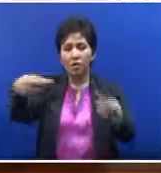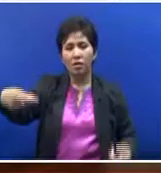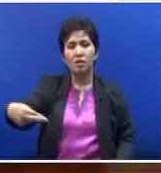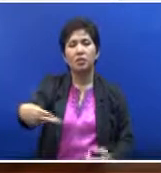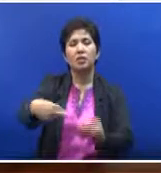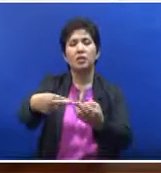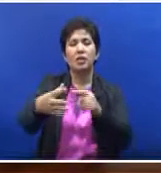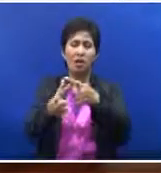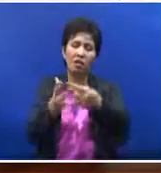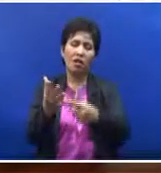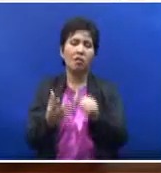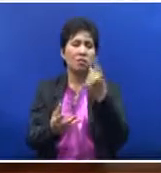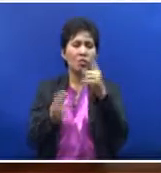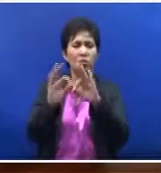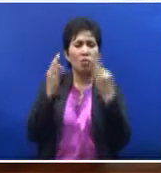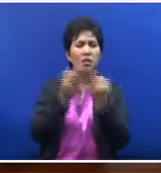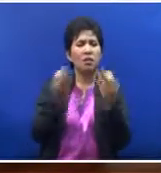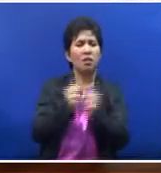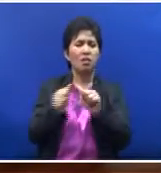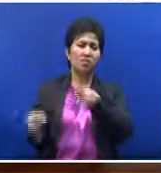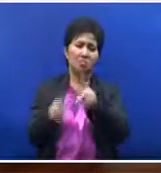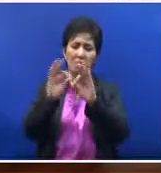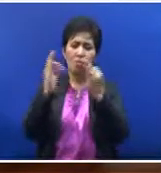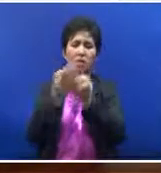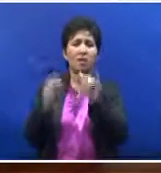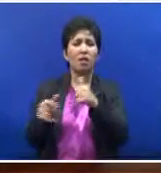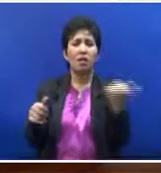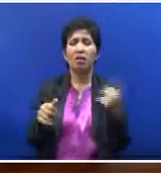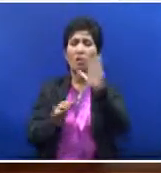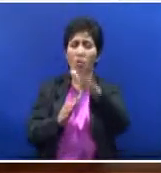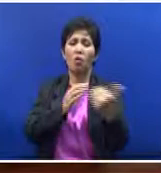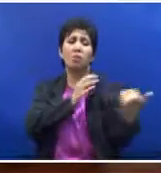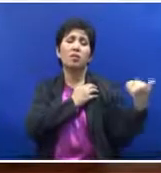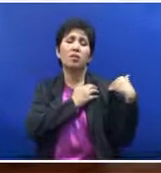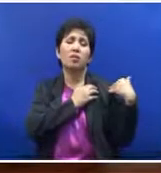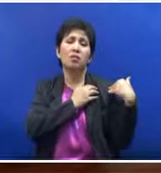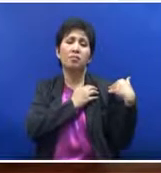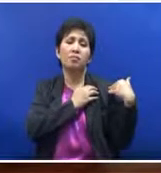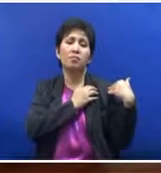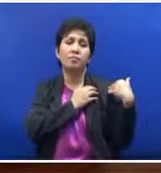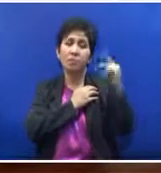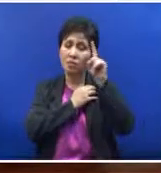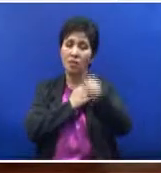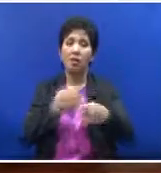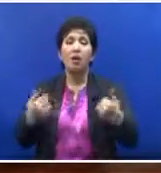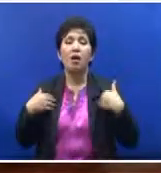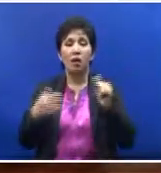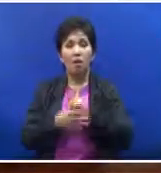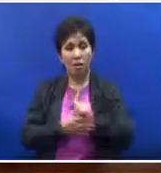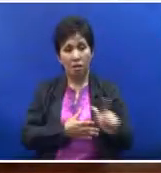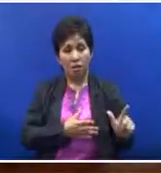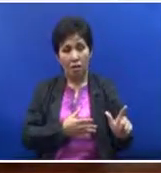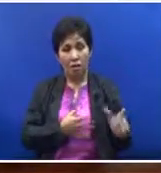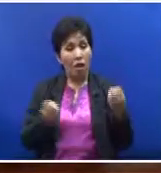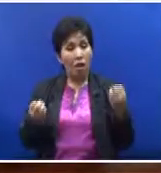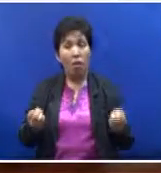relationship between one family from one family. So your role, your task, you have to interview, you have to get